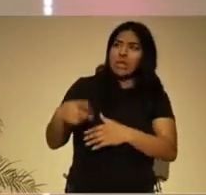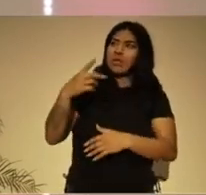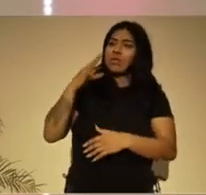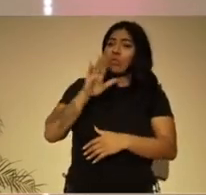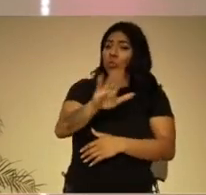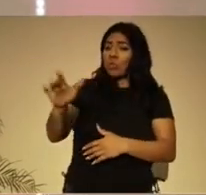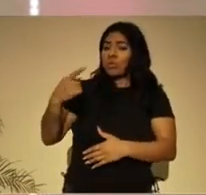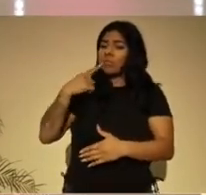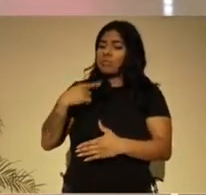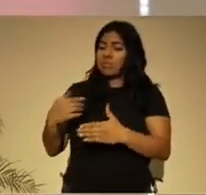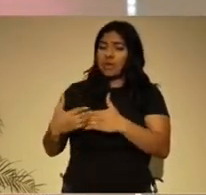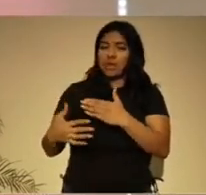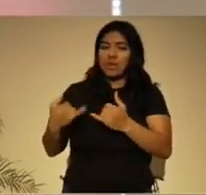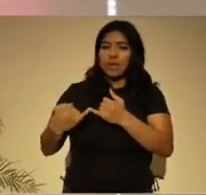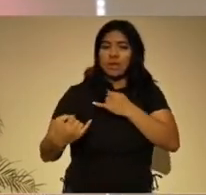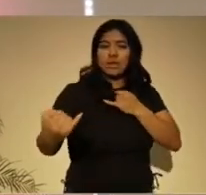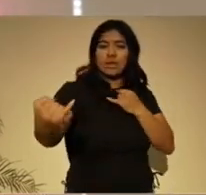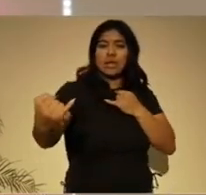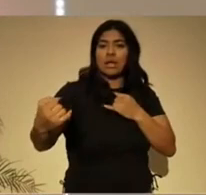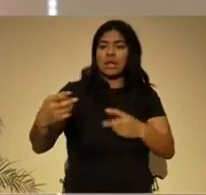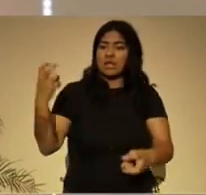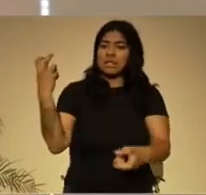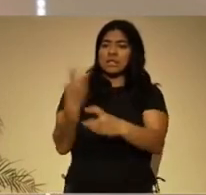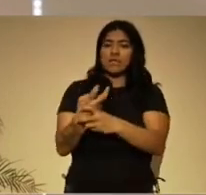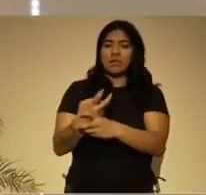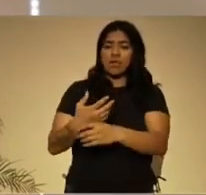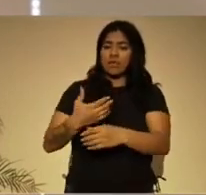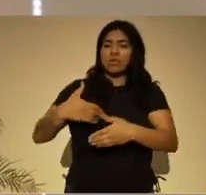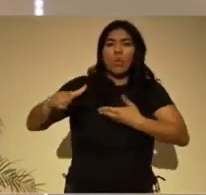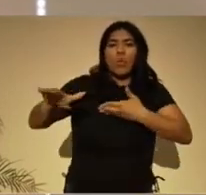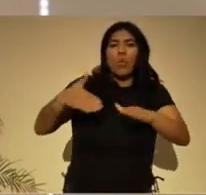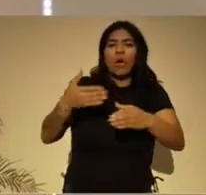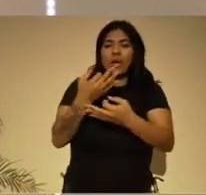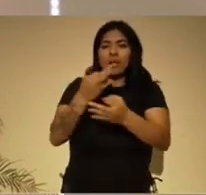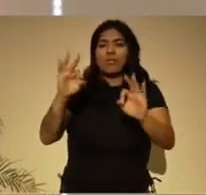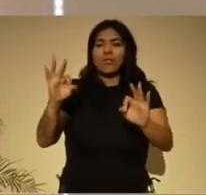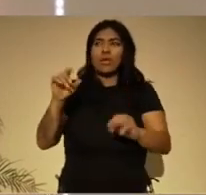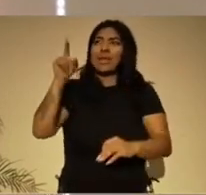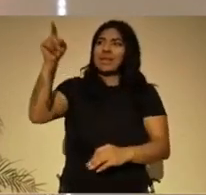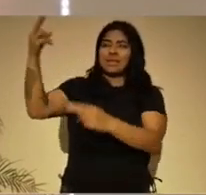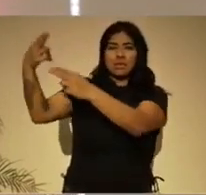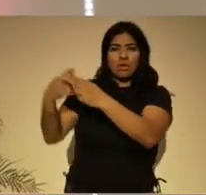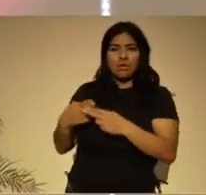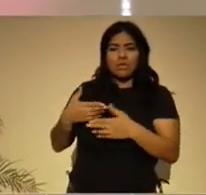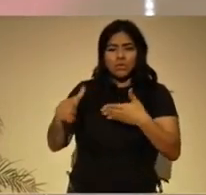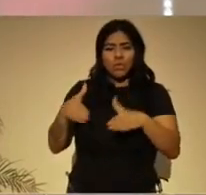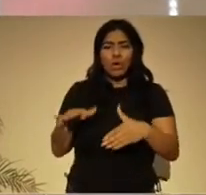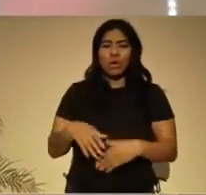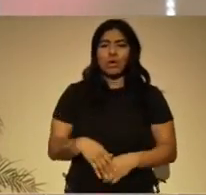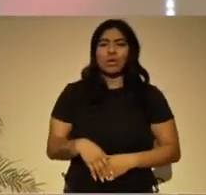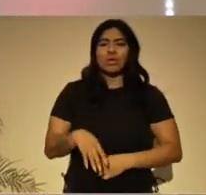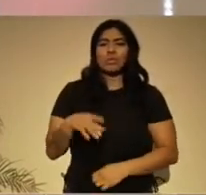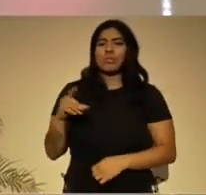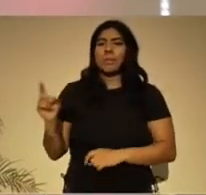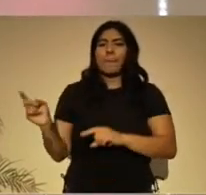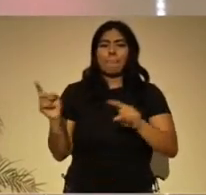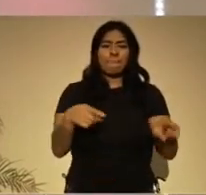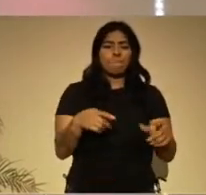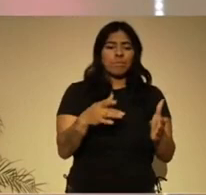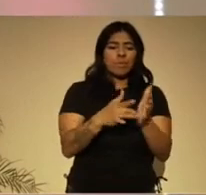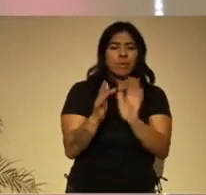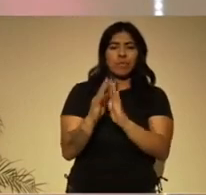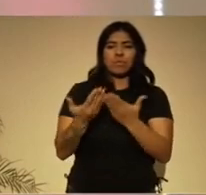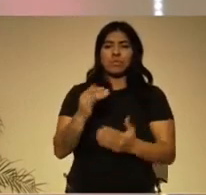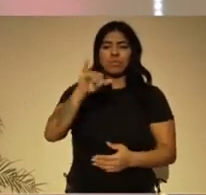you, that it's been difficult to walk in the freedom that God has called us to. Go with me today to John